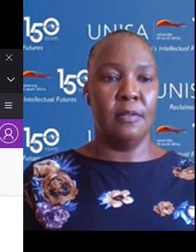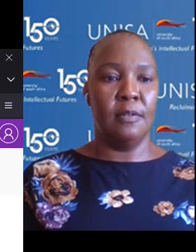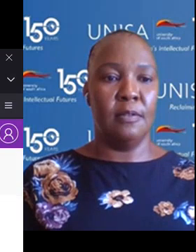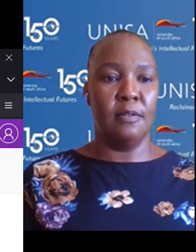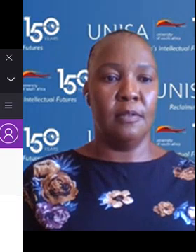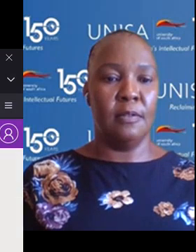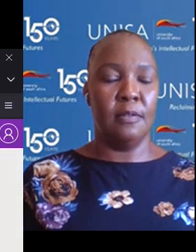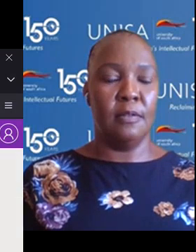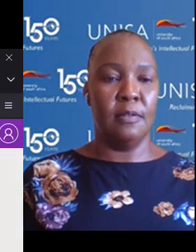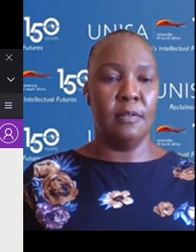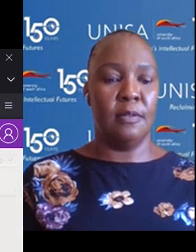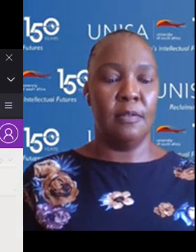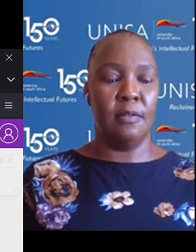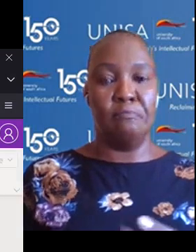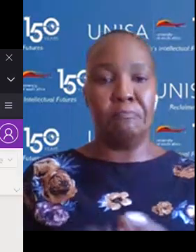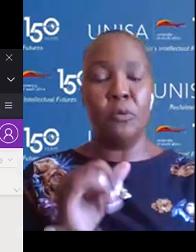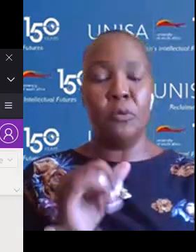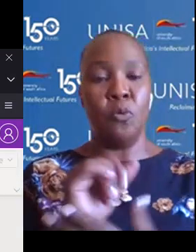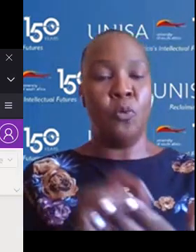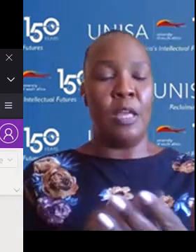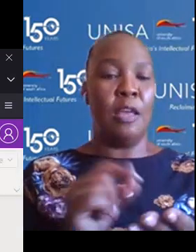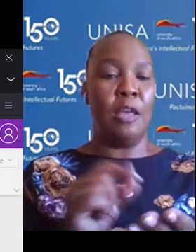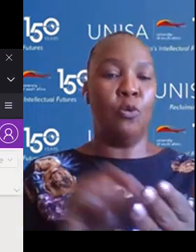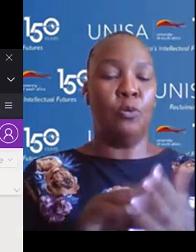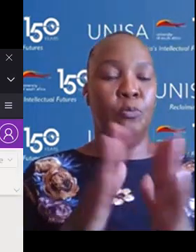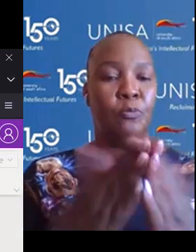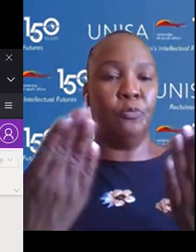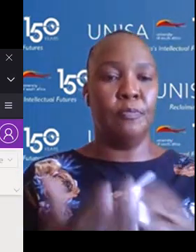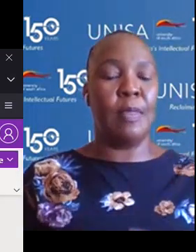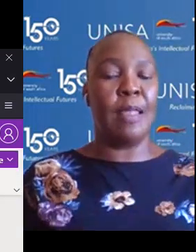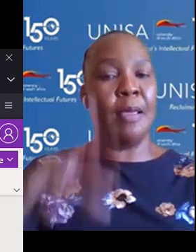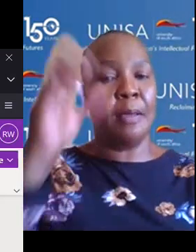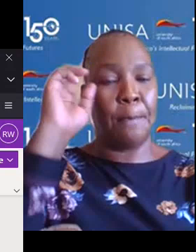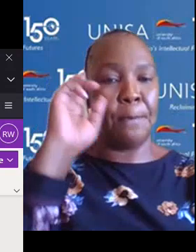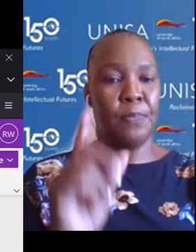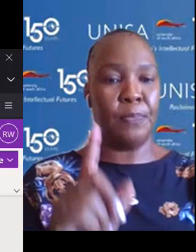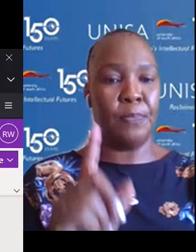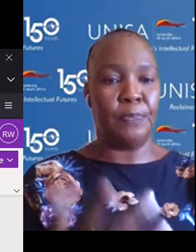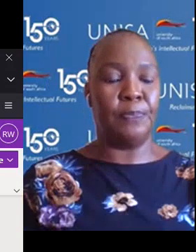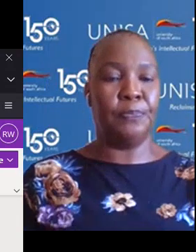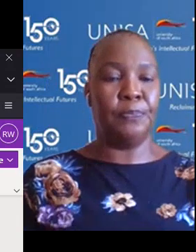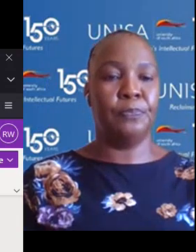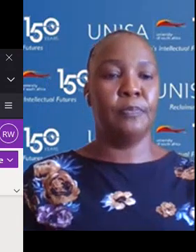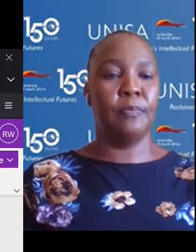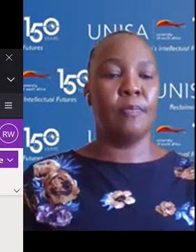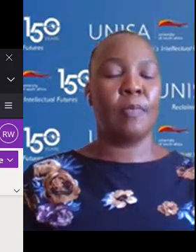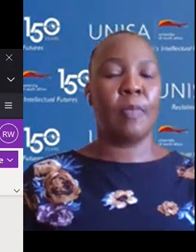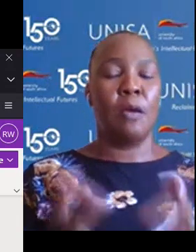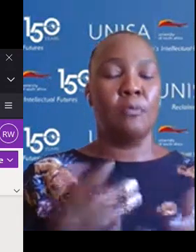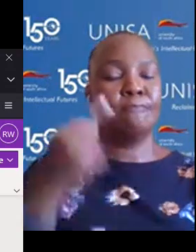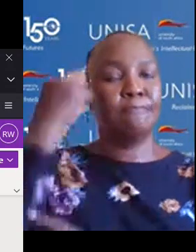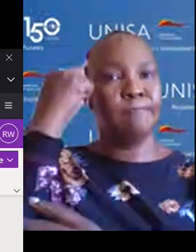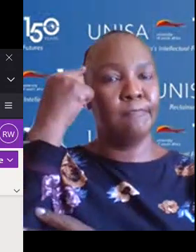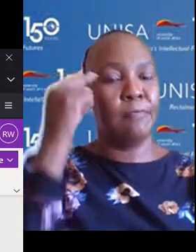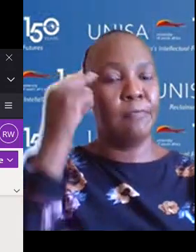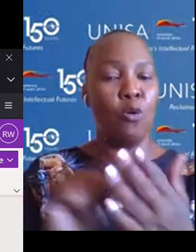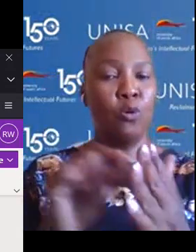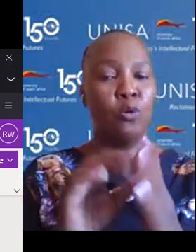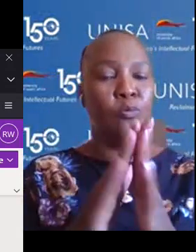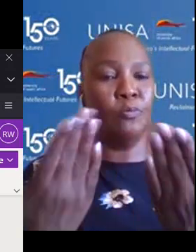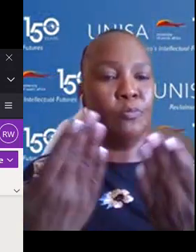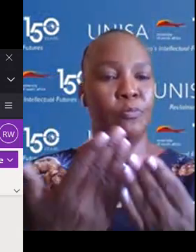That will generate for you your notebook. So remember how you must think about it. Like a notebook is